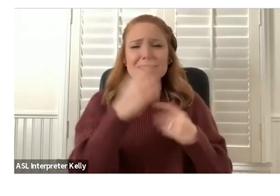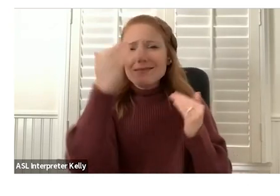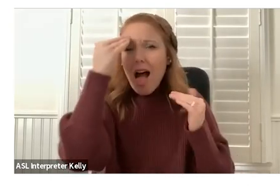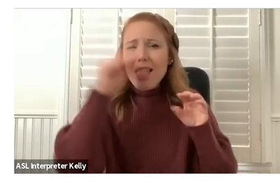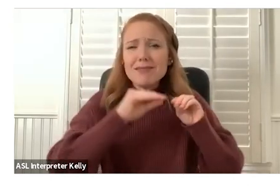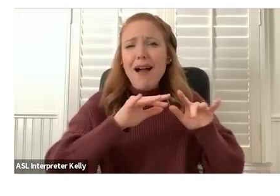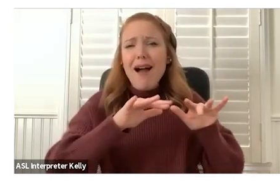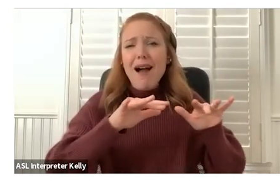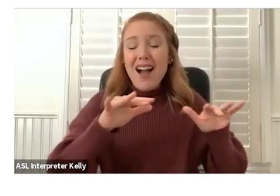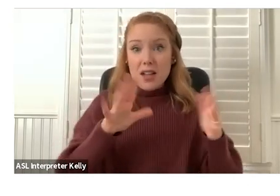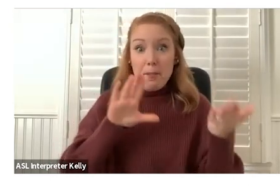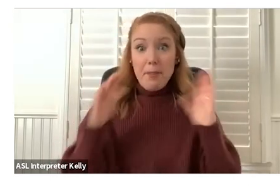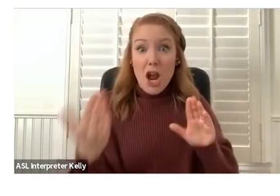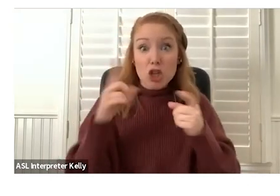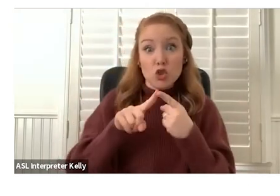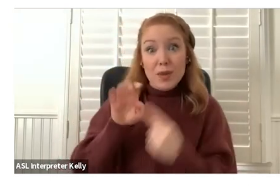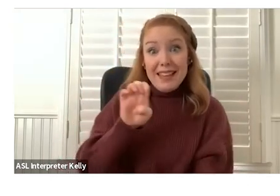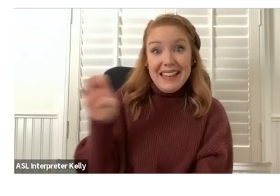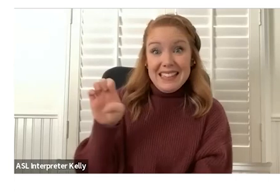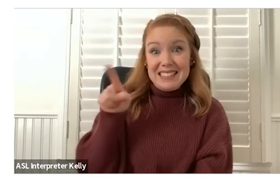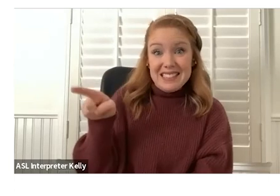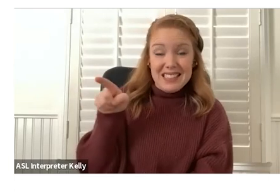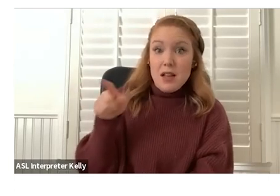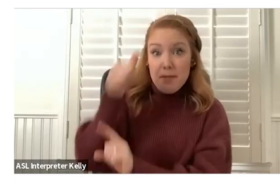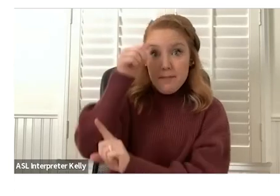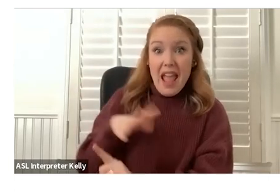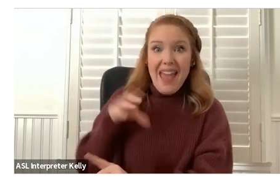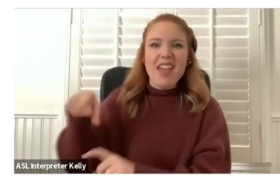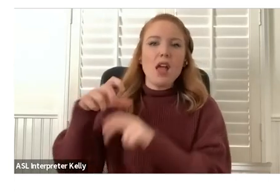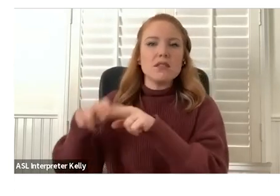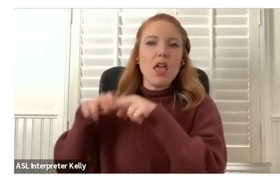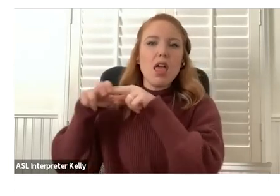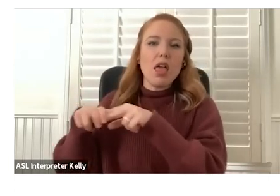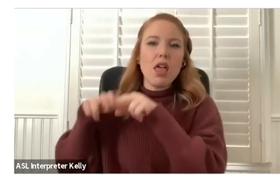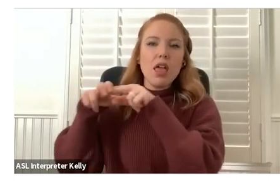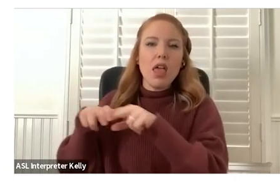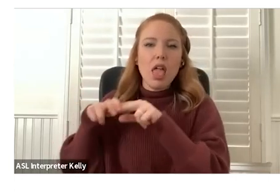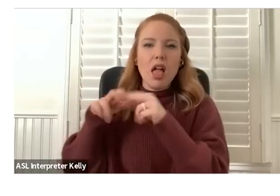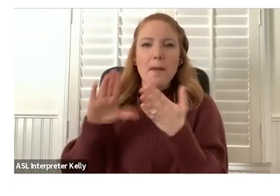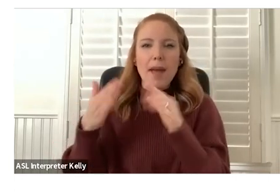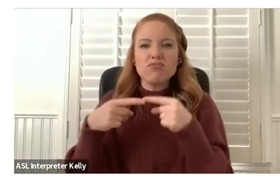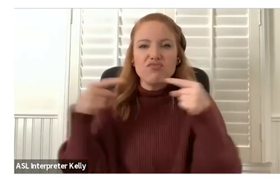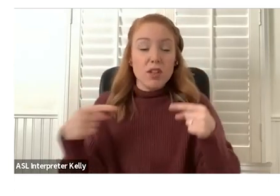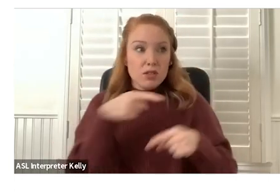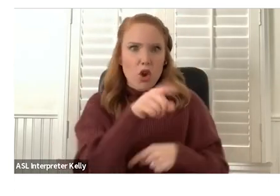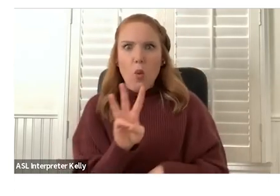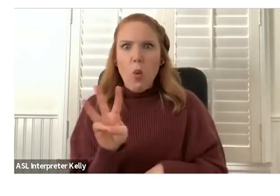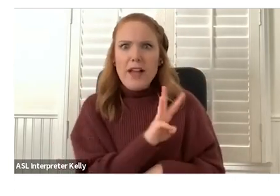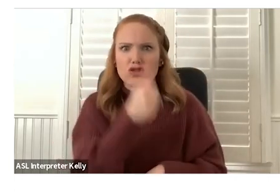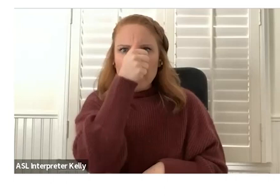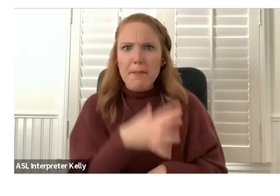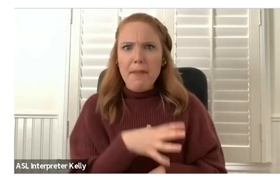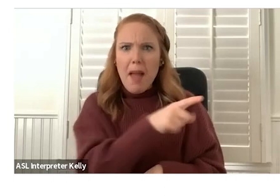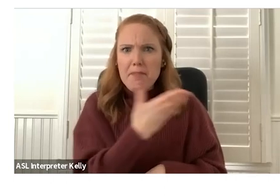which leads us to the third trope, the trope of the noble savage. When we think of the noble savage, we want to think about, this is